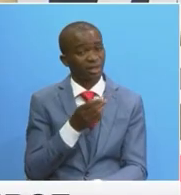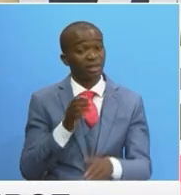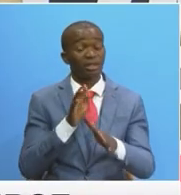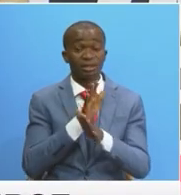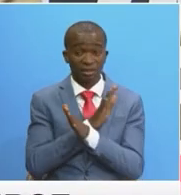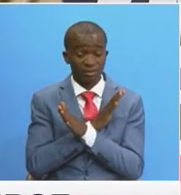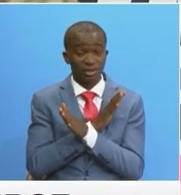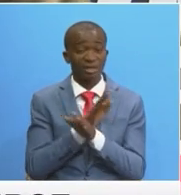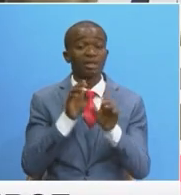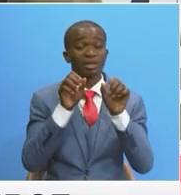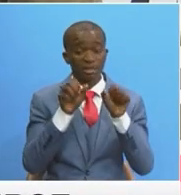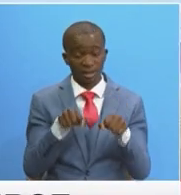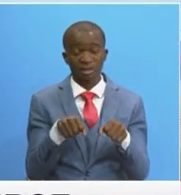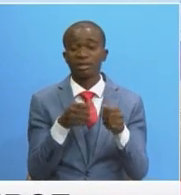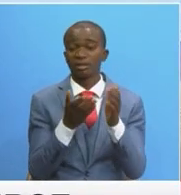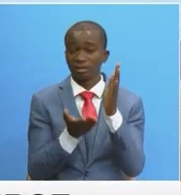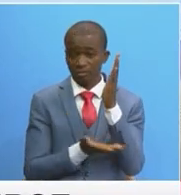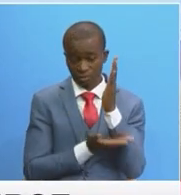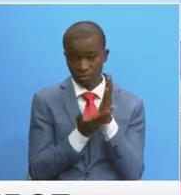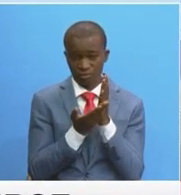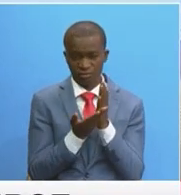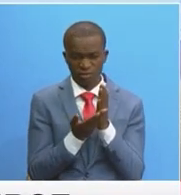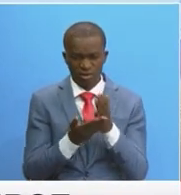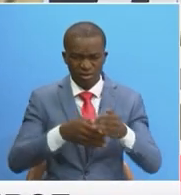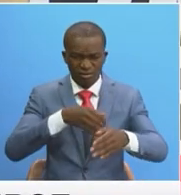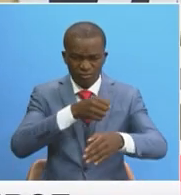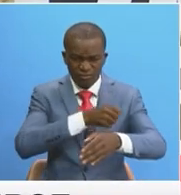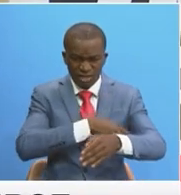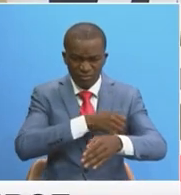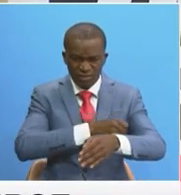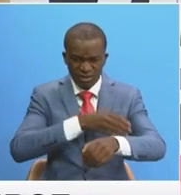endowed with and all the investment opportunities